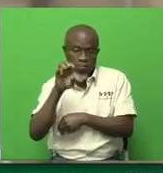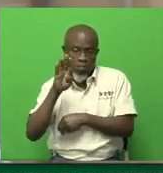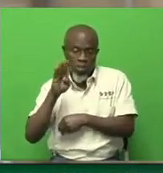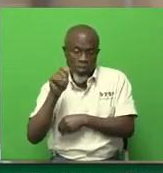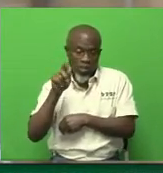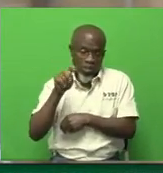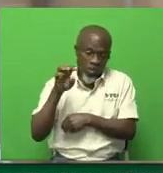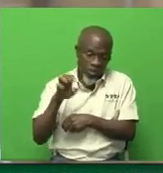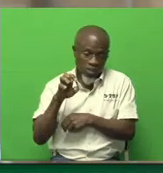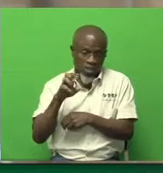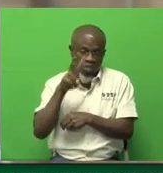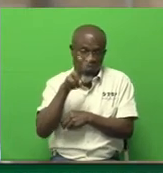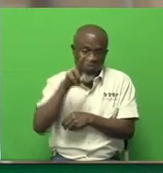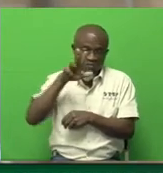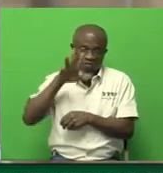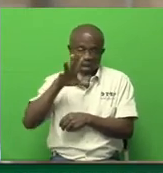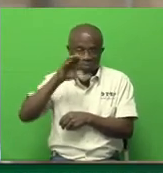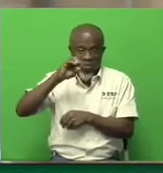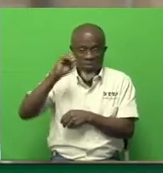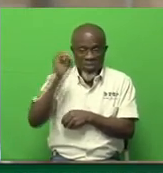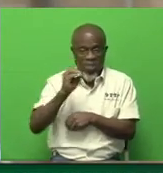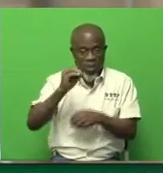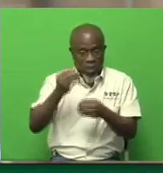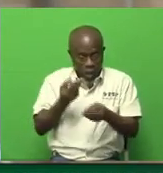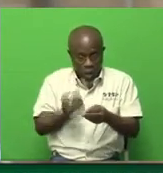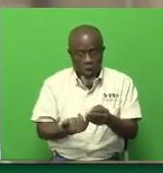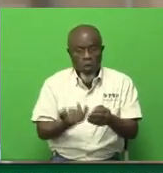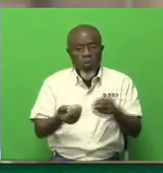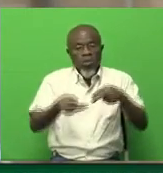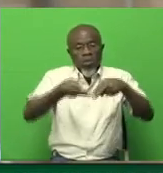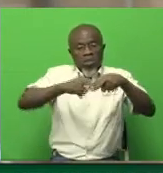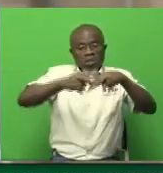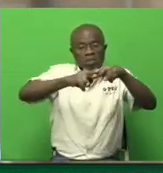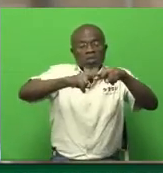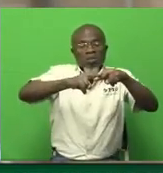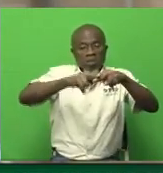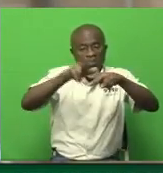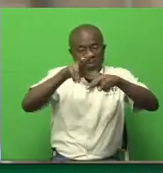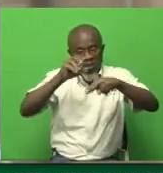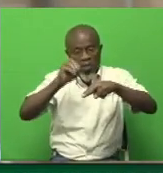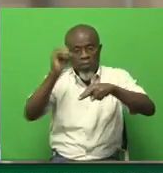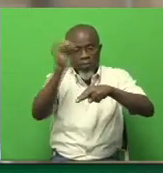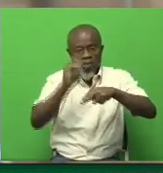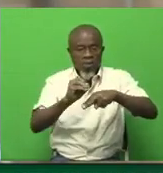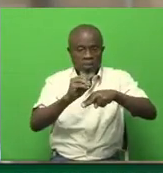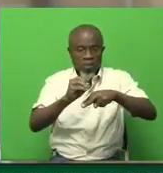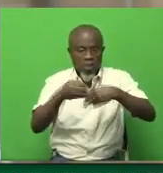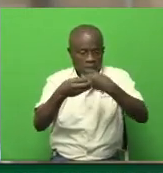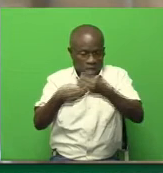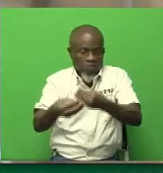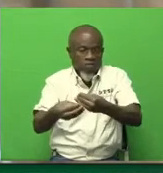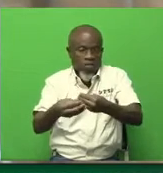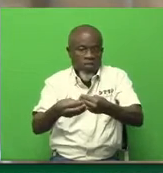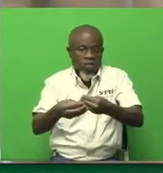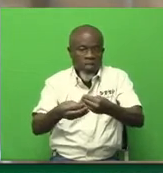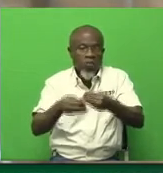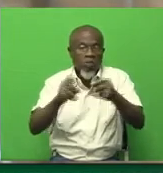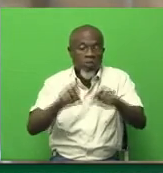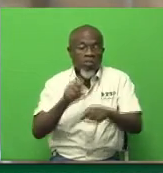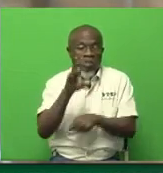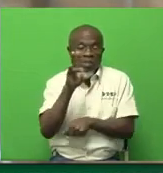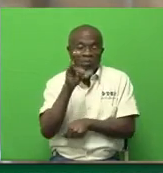to 35 percent and therefore the government now has to undertake an expenditure of